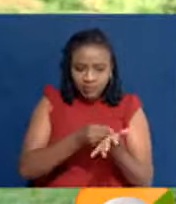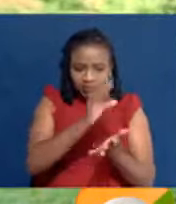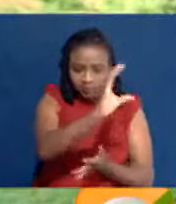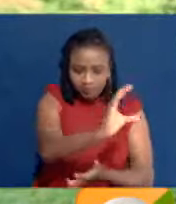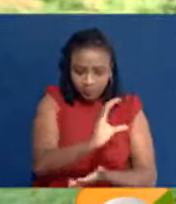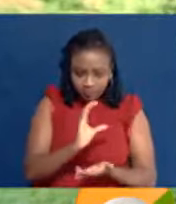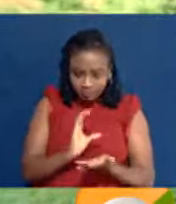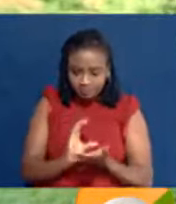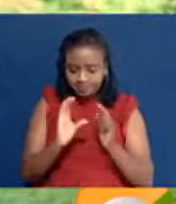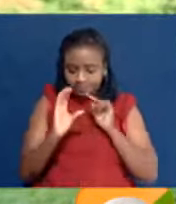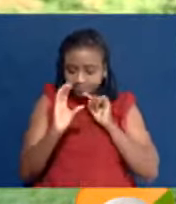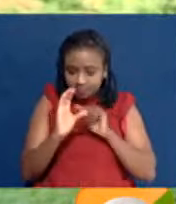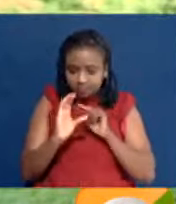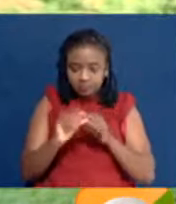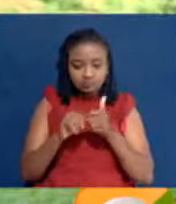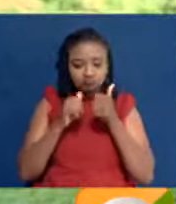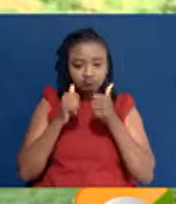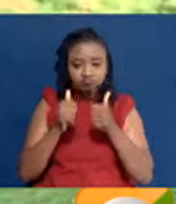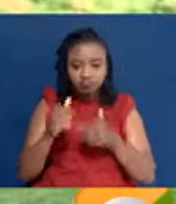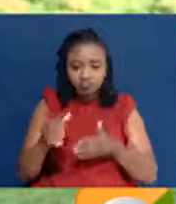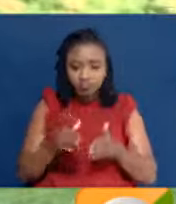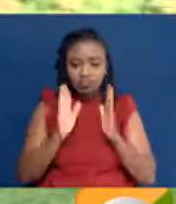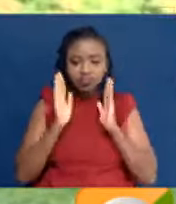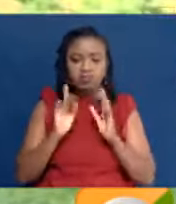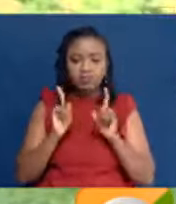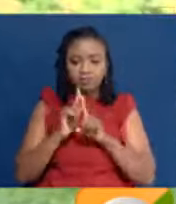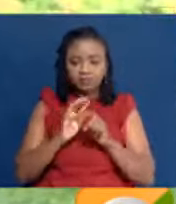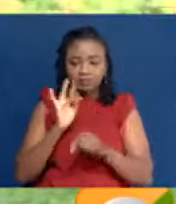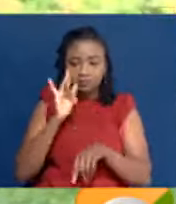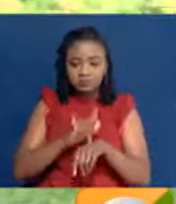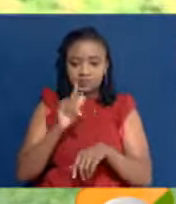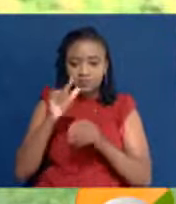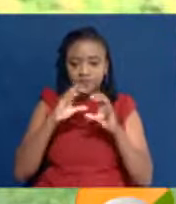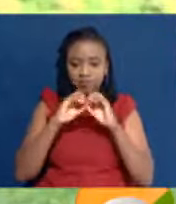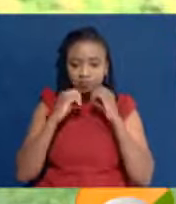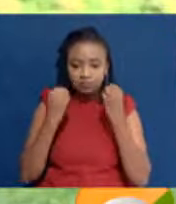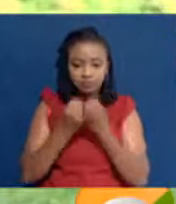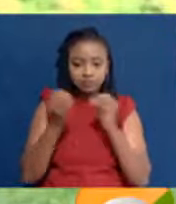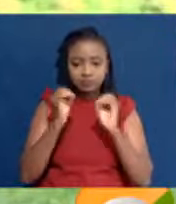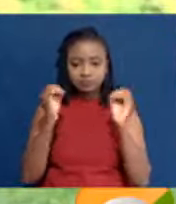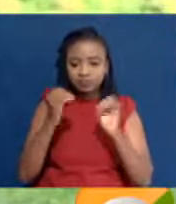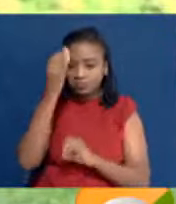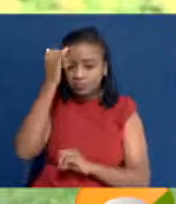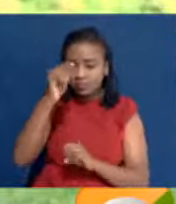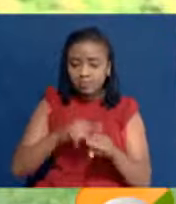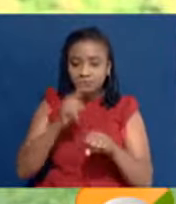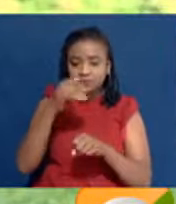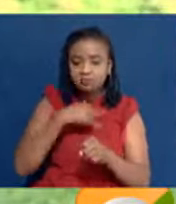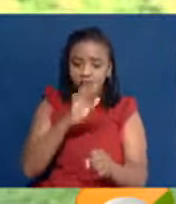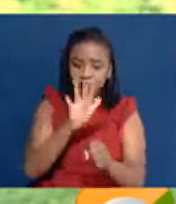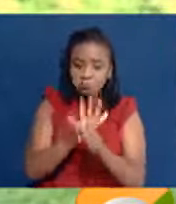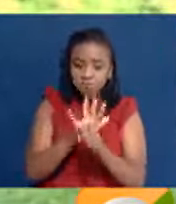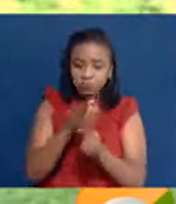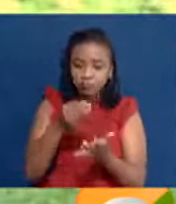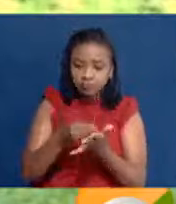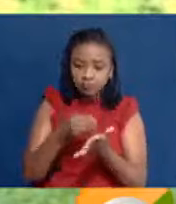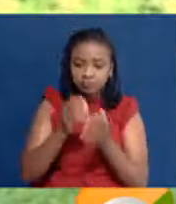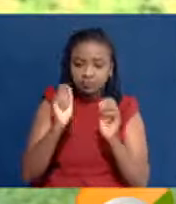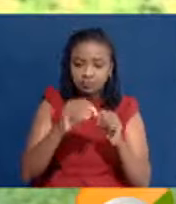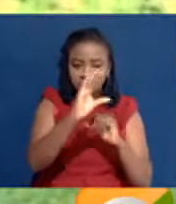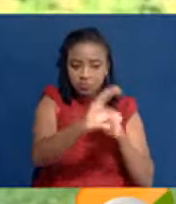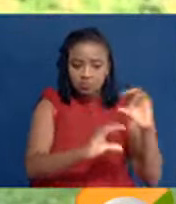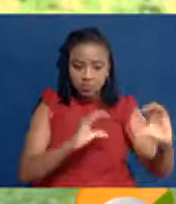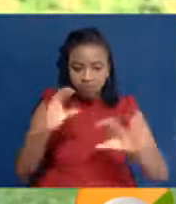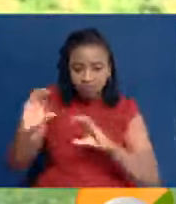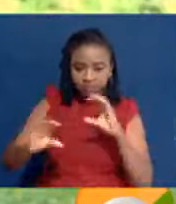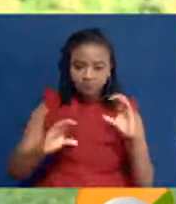they're made in a way that doesn't overwhelm and kill the organizations, because sometimes we know too much money comes and it comes at the wrong time. So I love that the Bezos